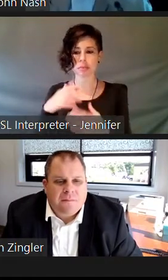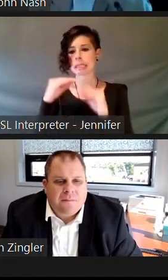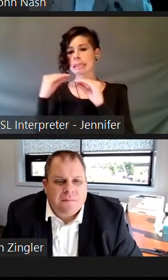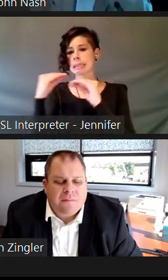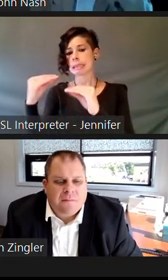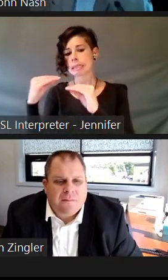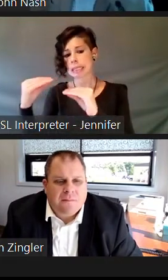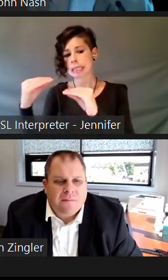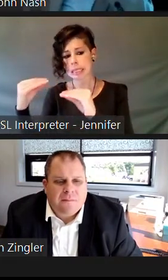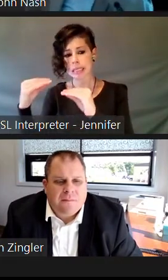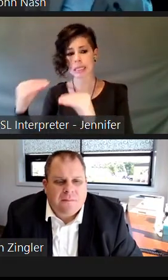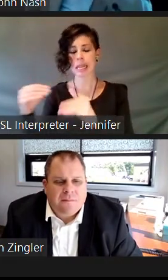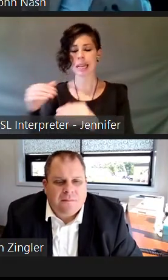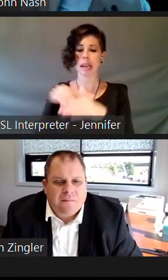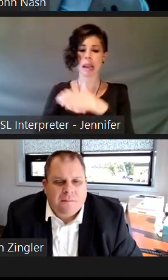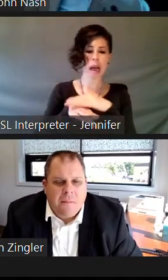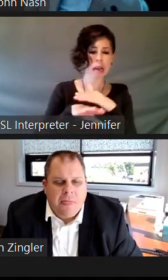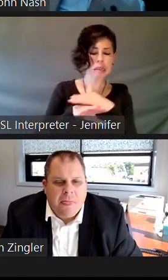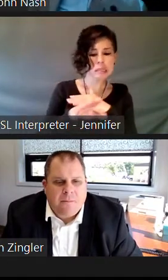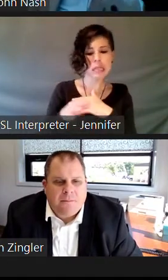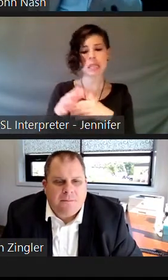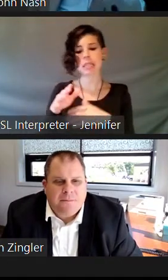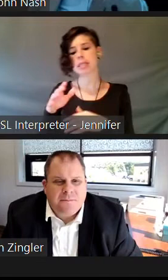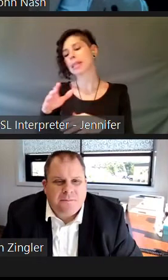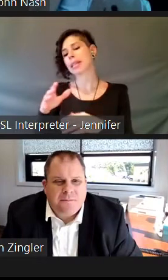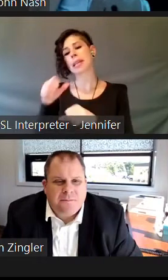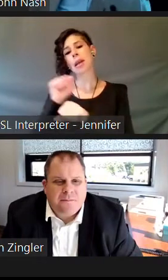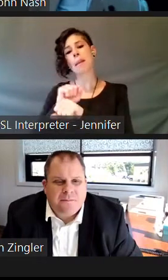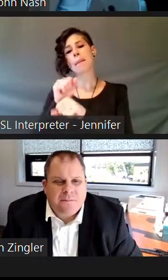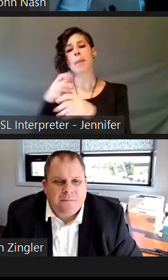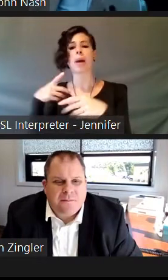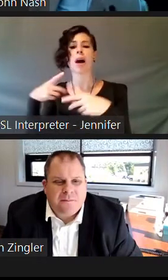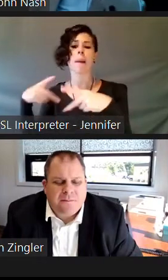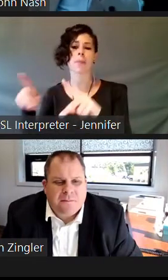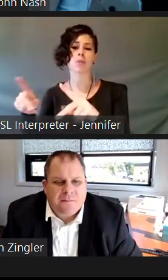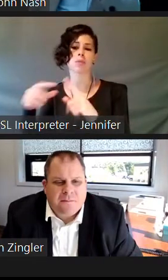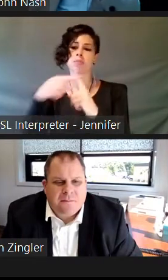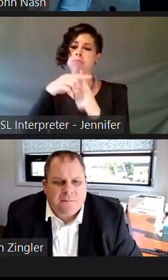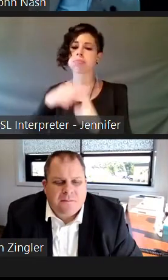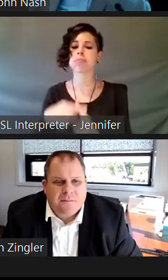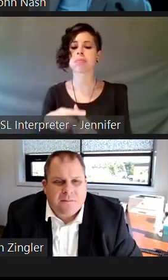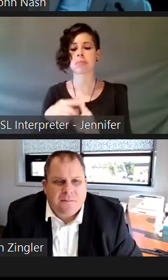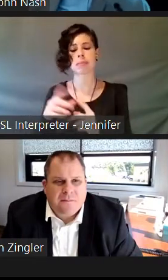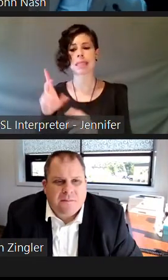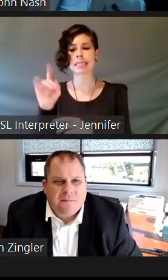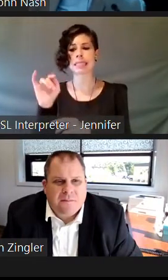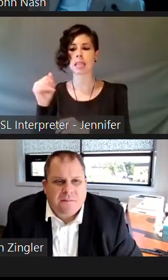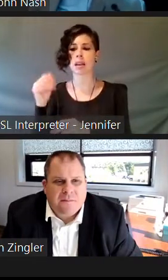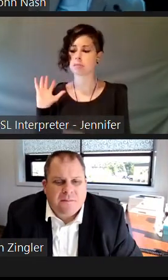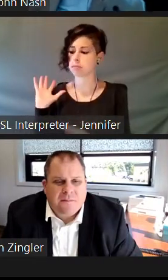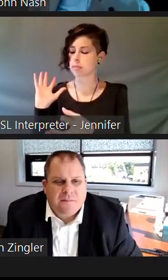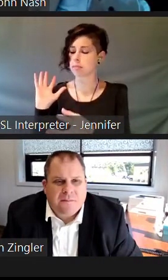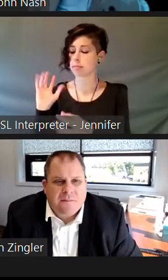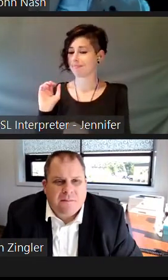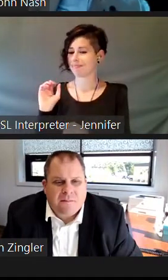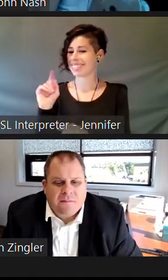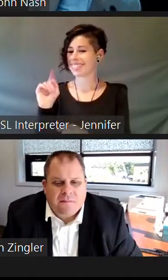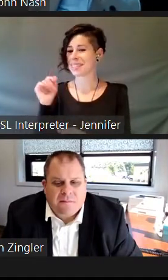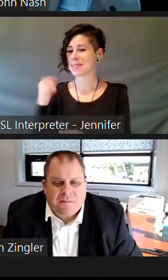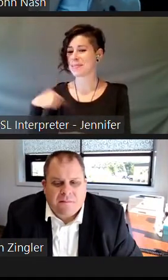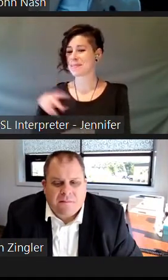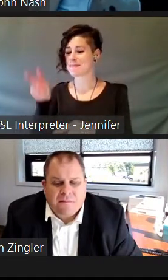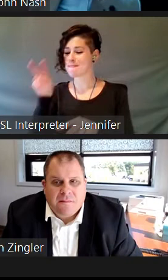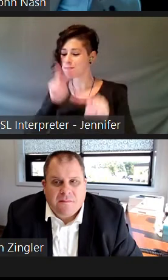access, and some of the silver lining and employment opportunities. The data that we've been looking at over the last year and a half help